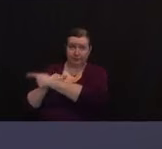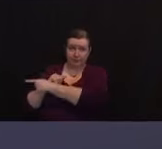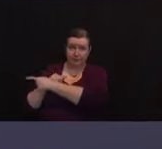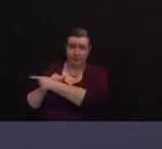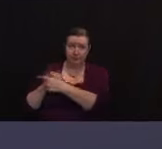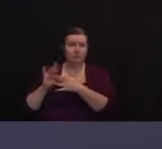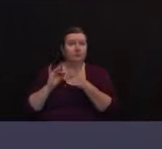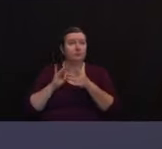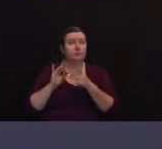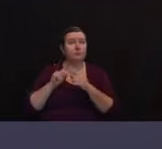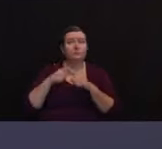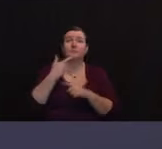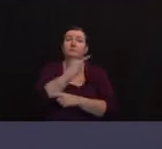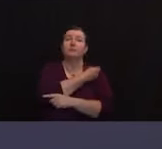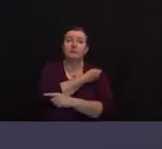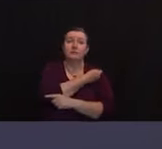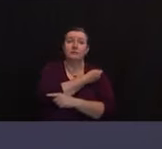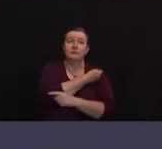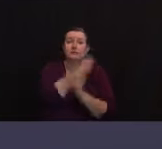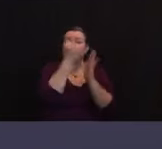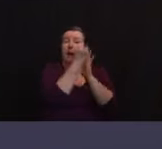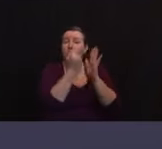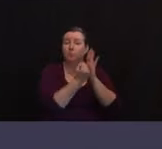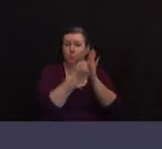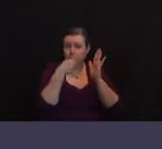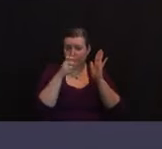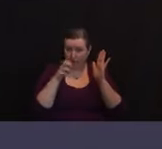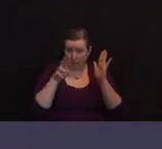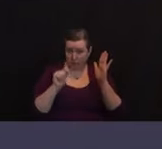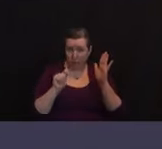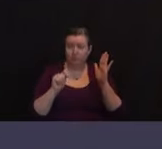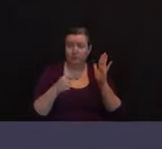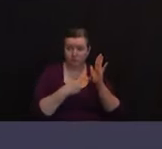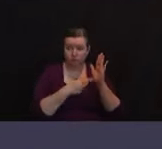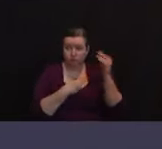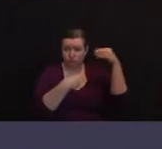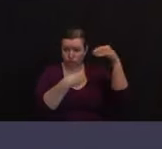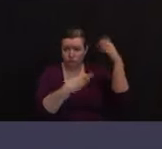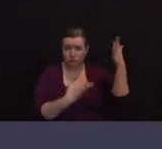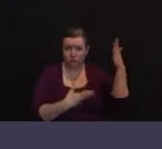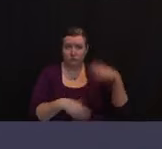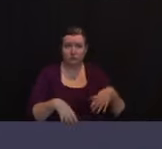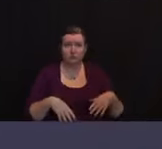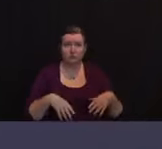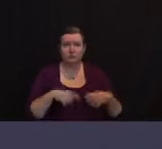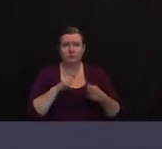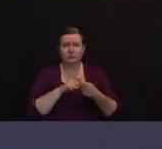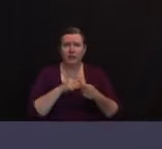The specific context I was asked about was to go to a sporting event or